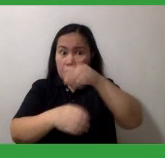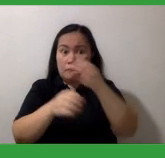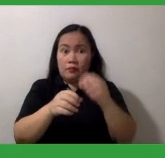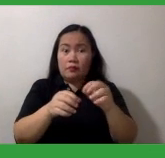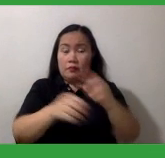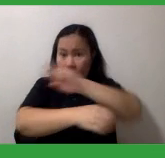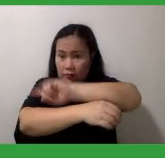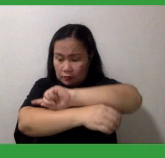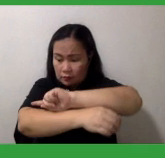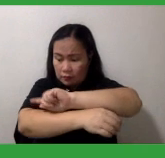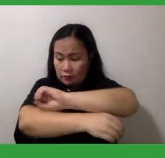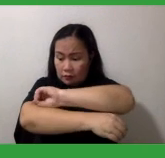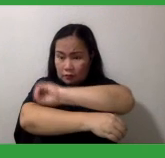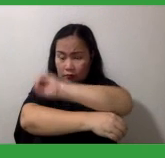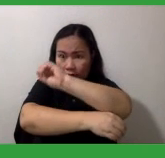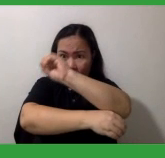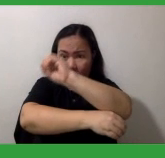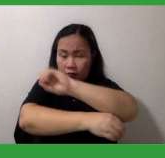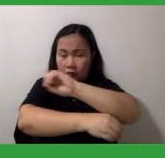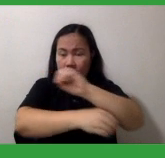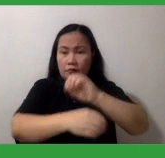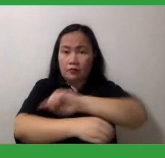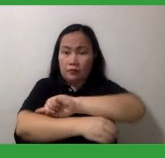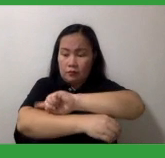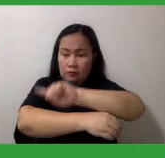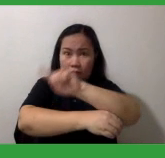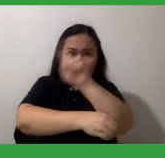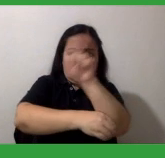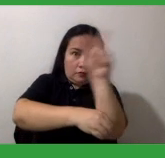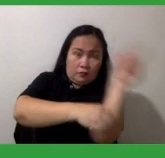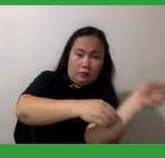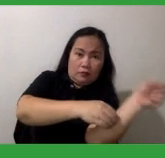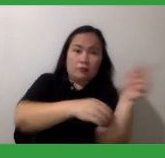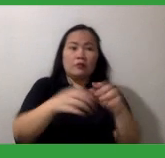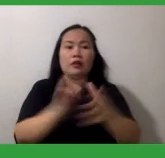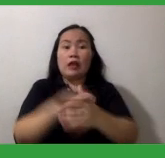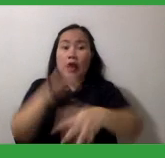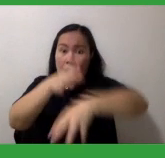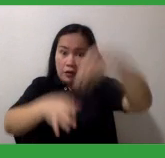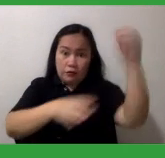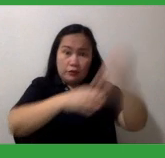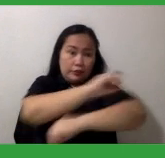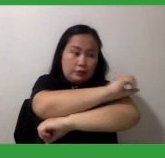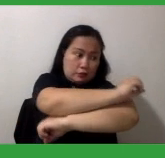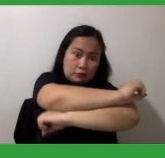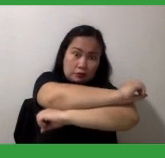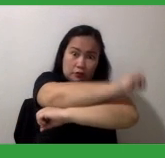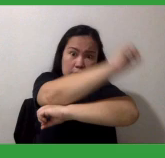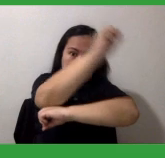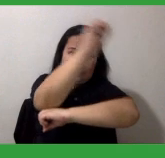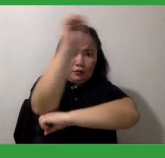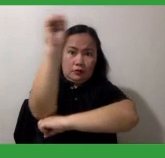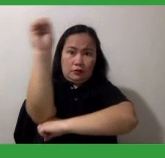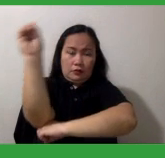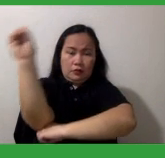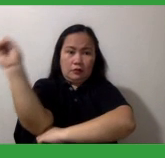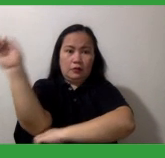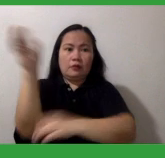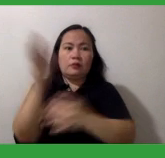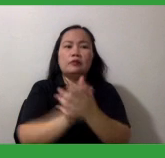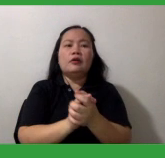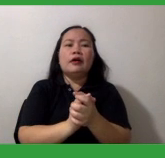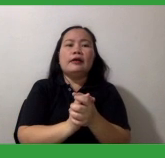direction. There are three kinds of angles. First is acute angle, whose measure is less than 90